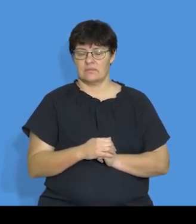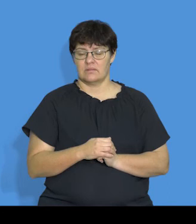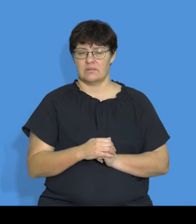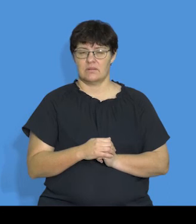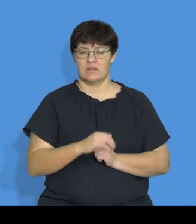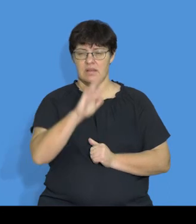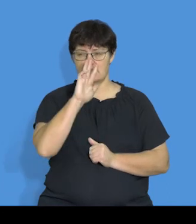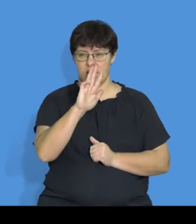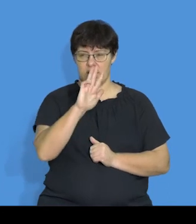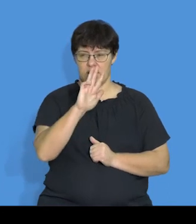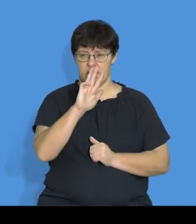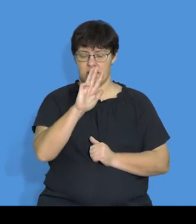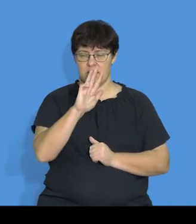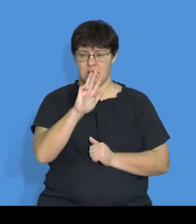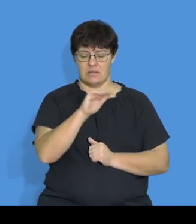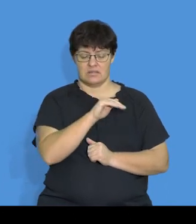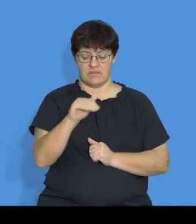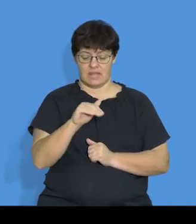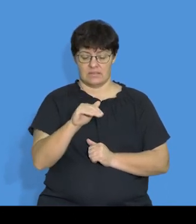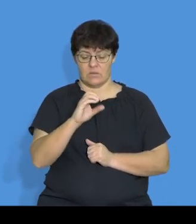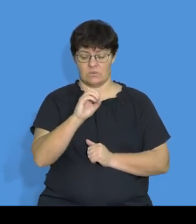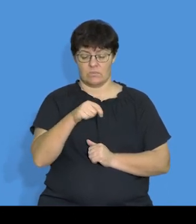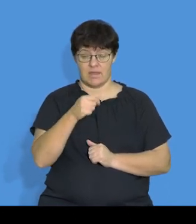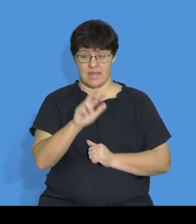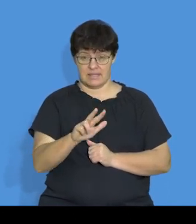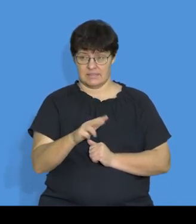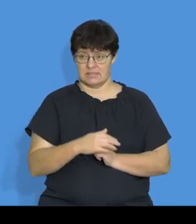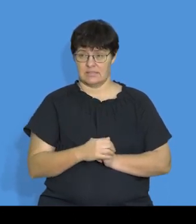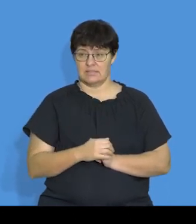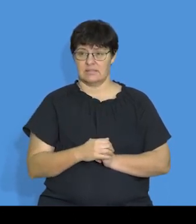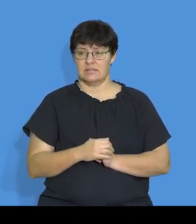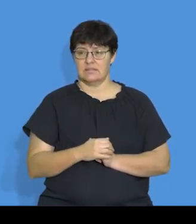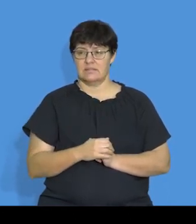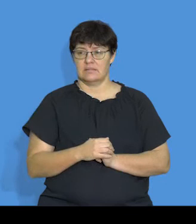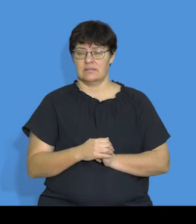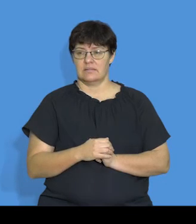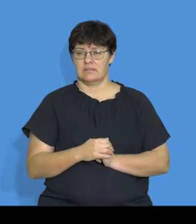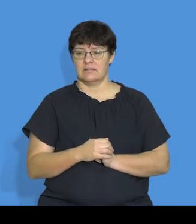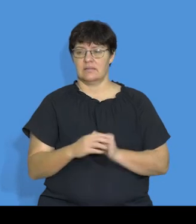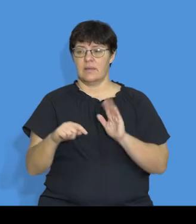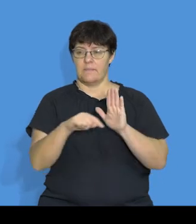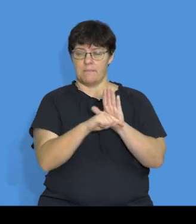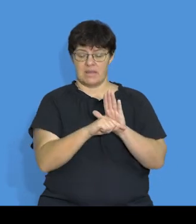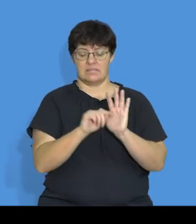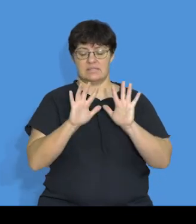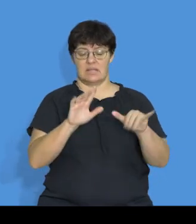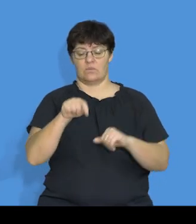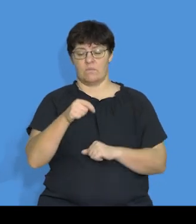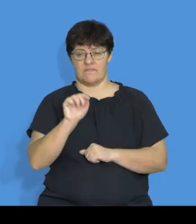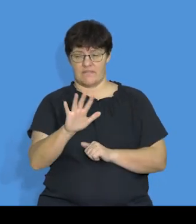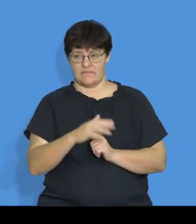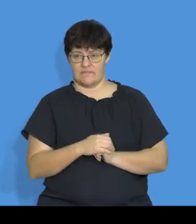is 9 divided by 0.8, which is the total current in the circuit, right? This